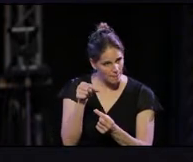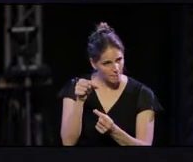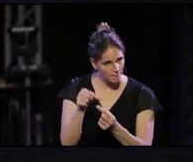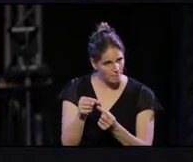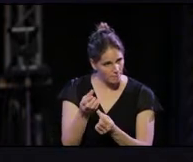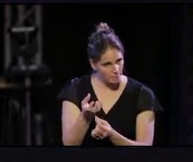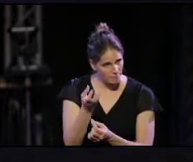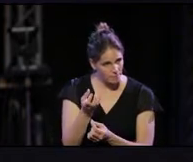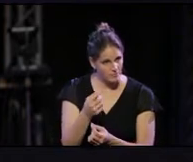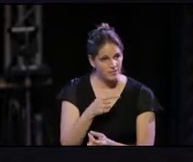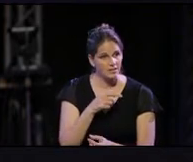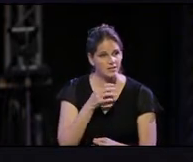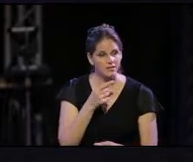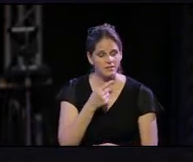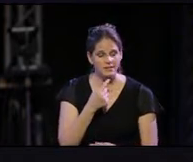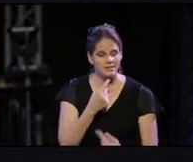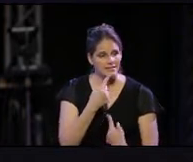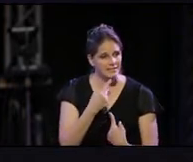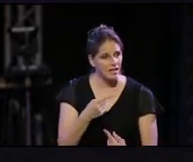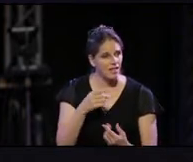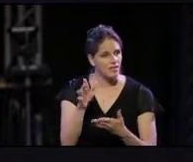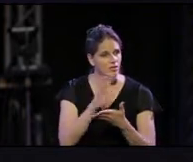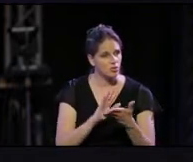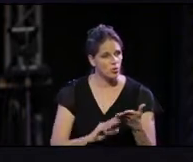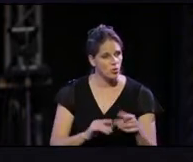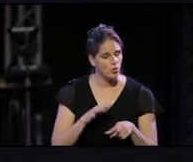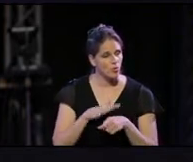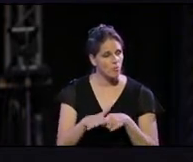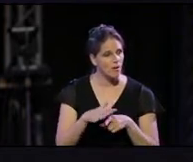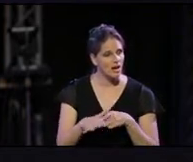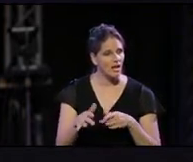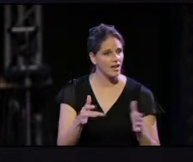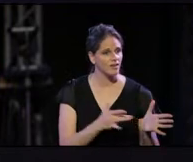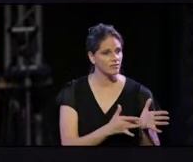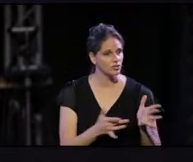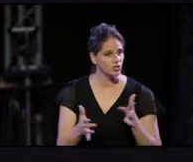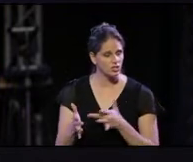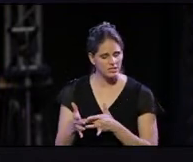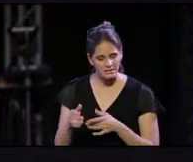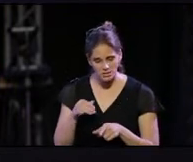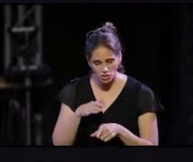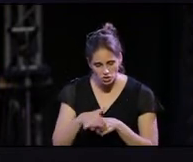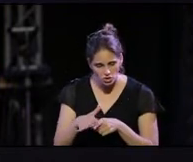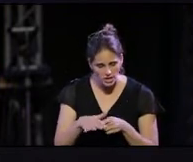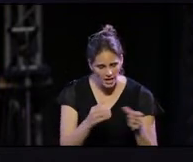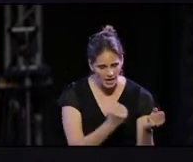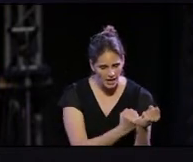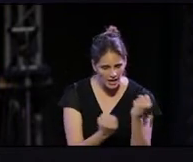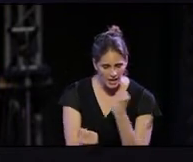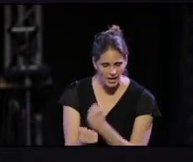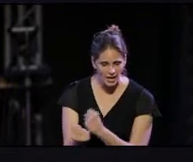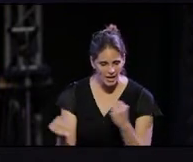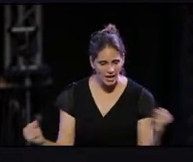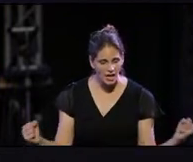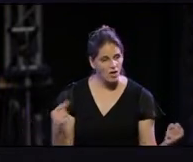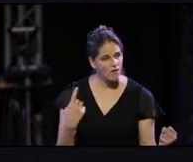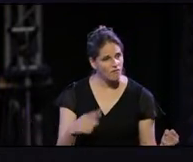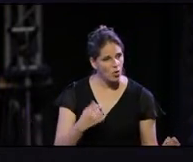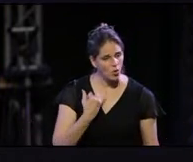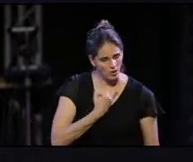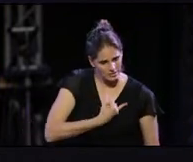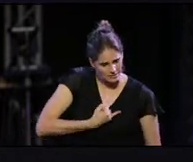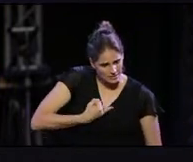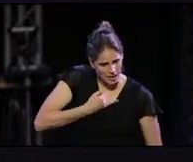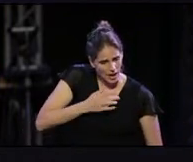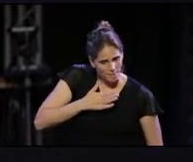story of the blood of Jesus, which was shed for my sin and for yours. And